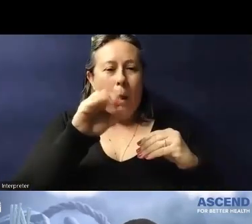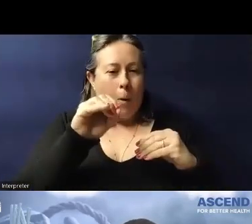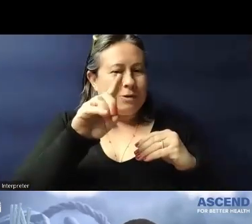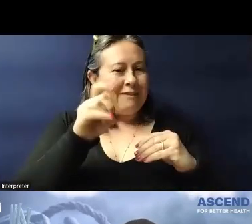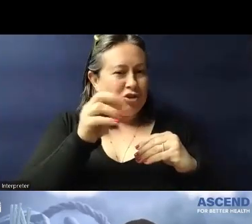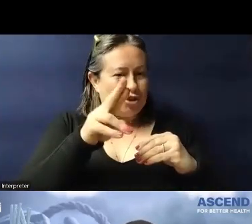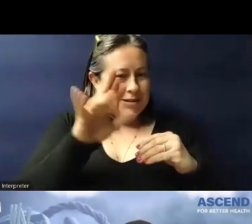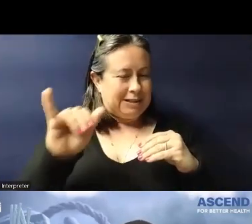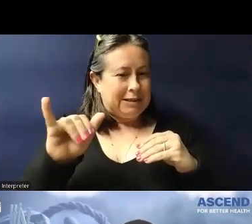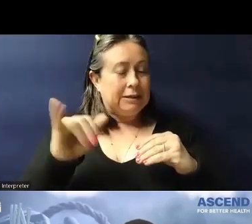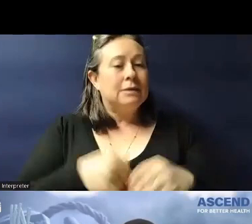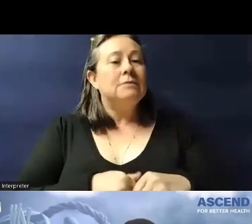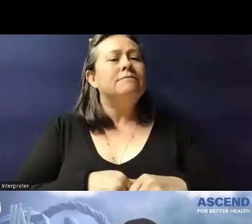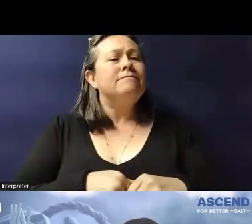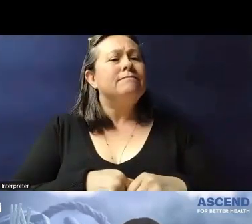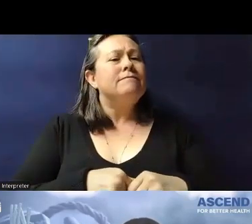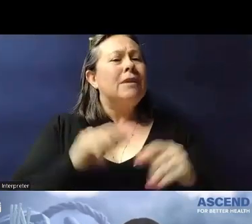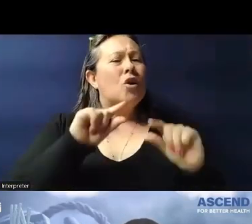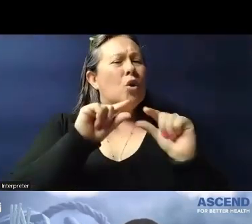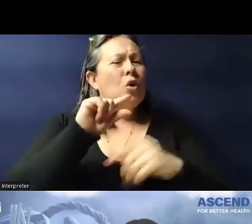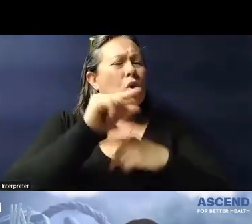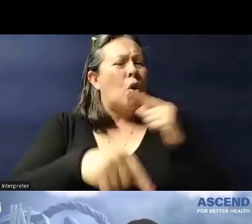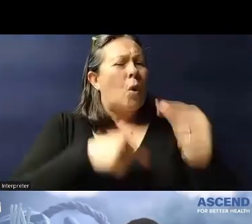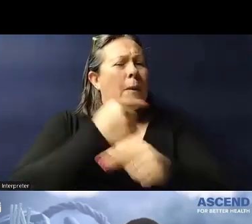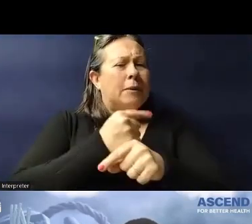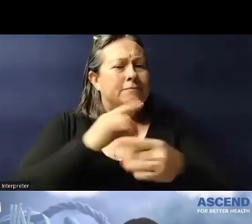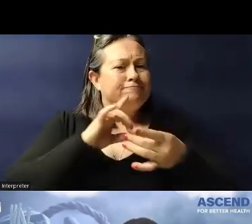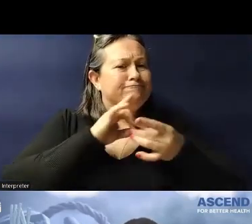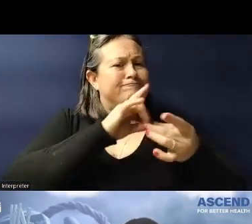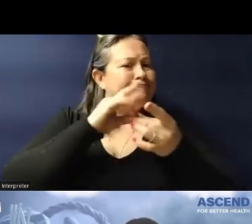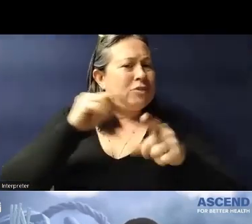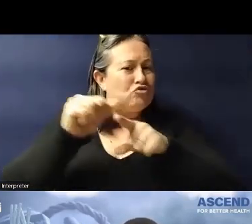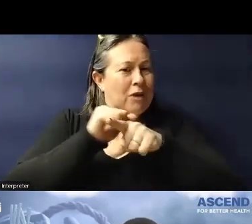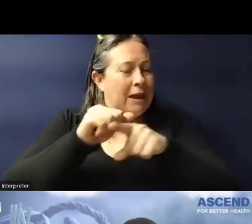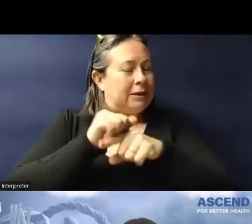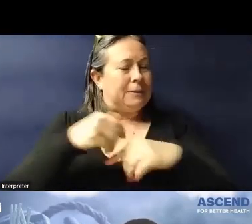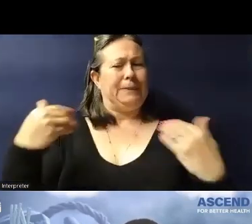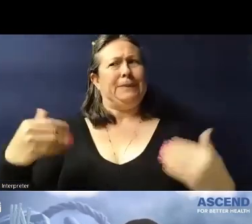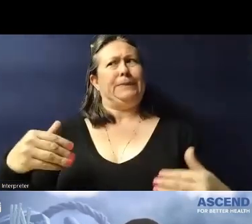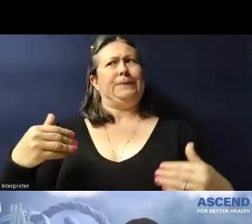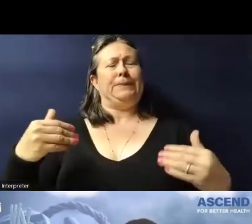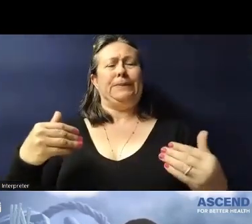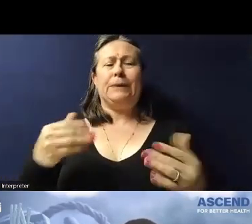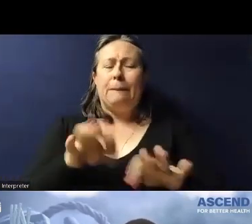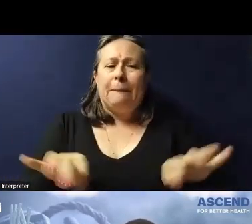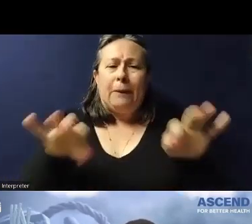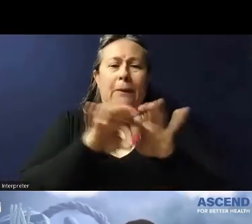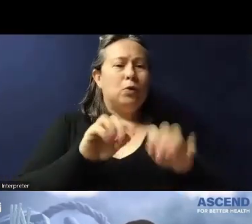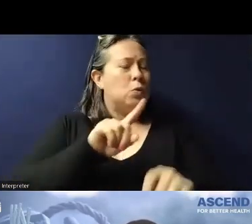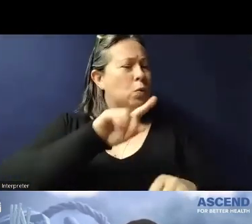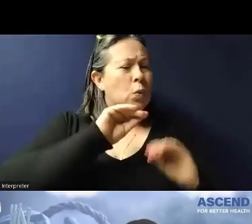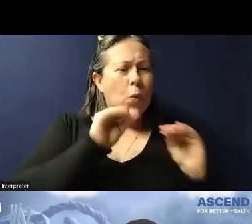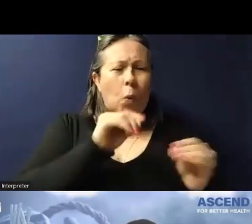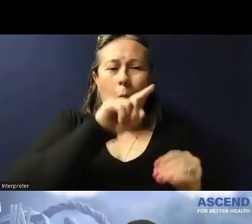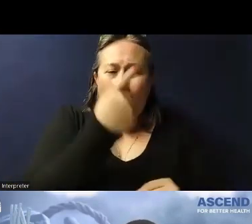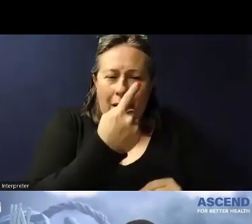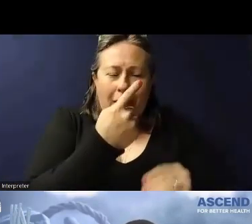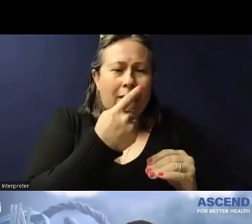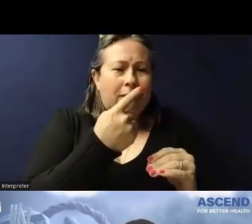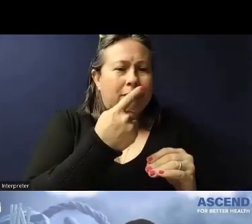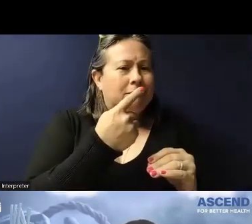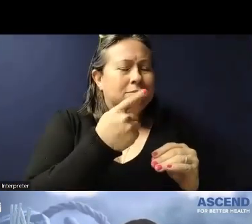Global coordination and training are central to our mission. No single lab, institution, or country can analyze